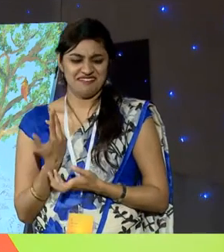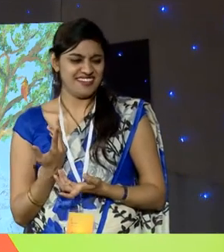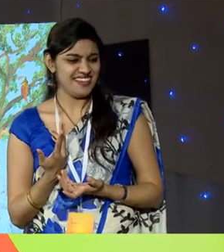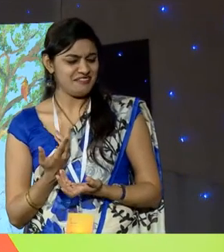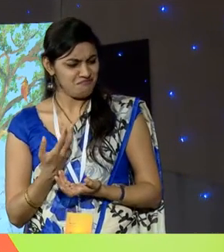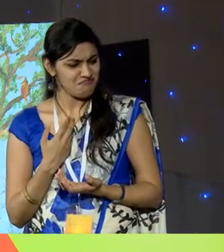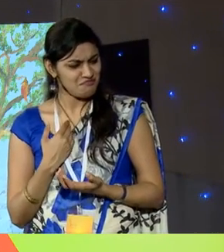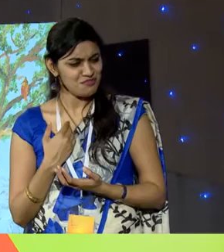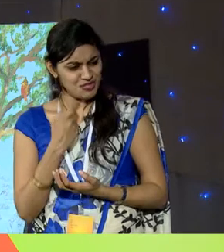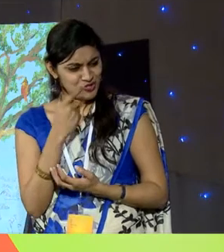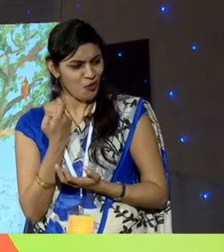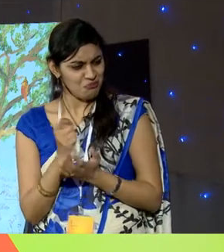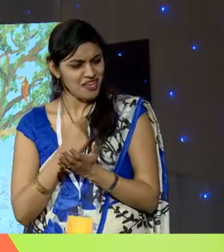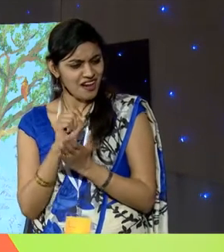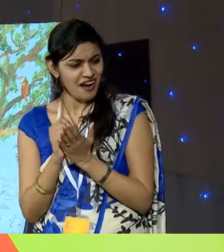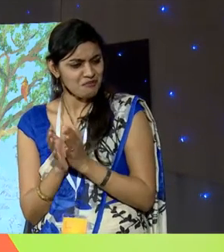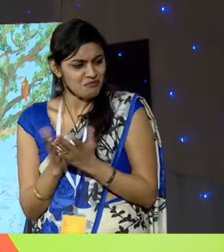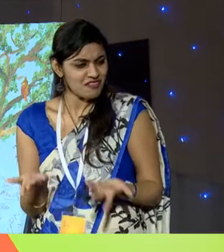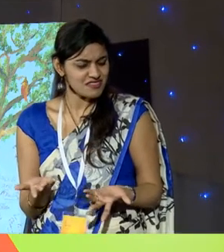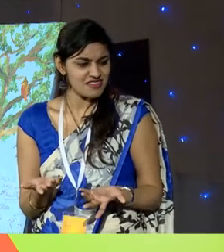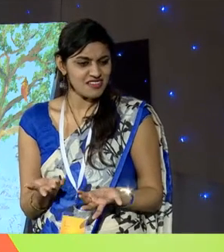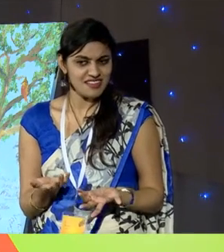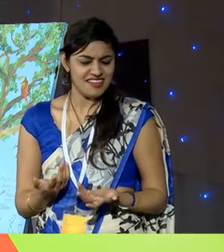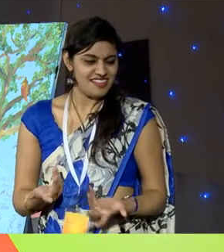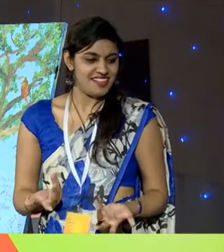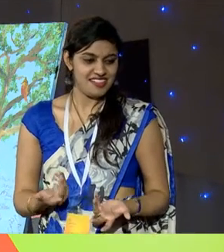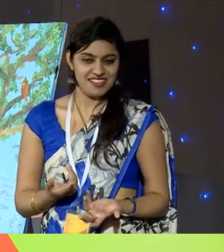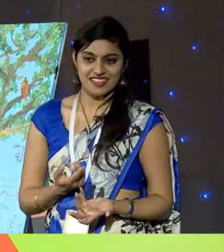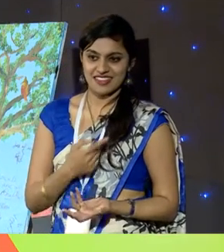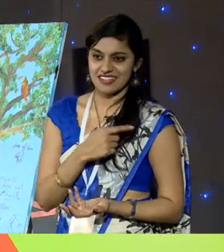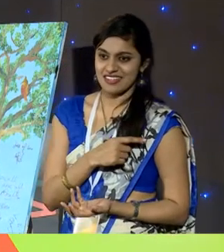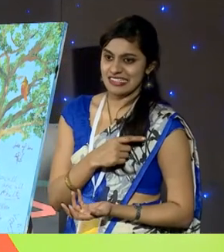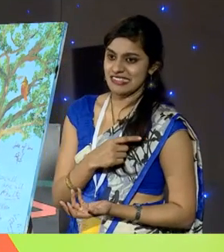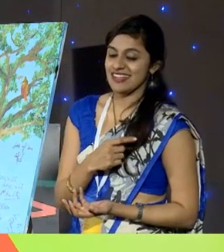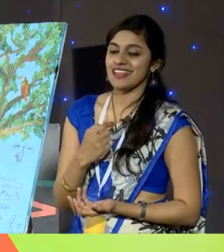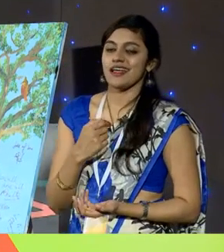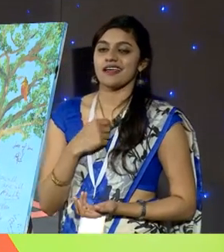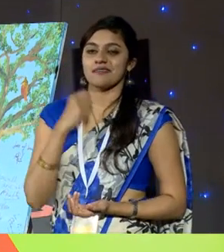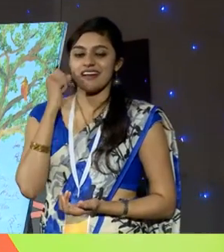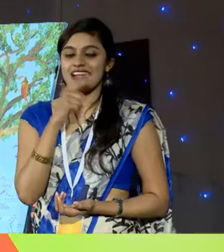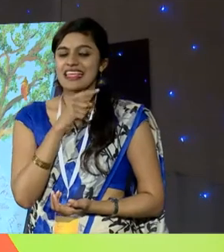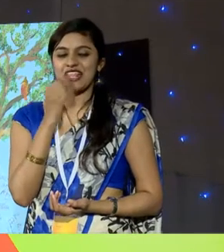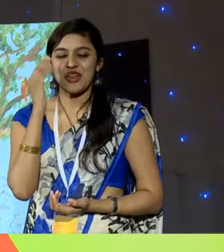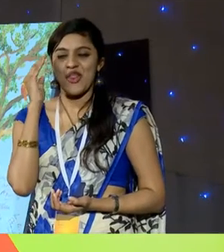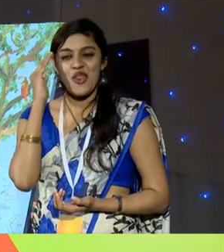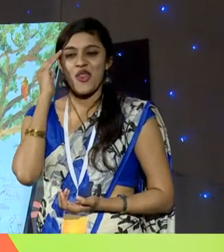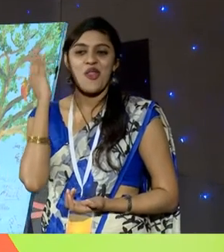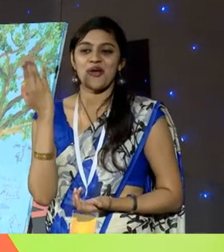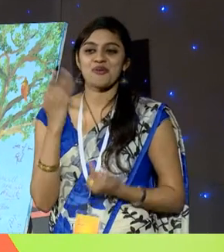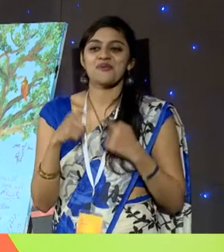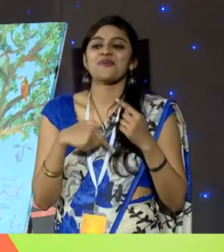I'm a writer. Then it occurred to me, okay, this man has a different picture of a writer, you know? A man who's sitting behind the